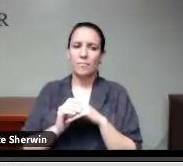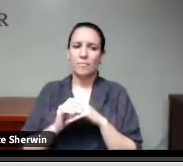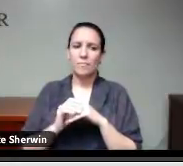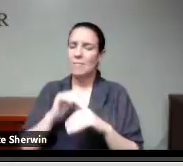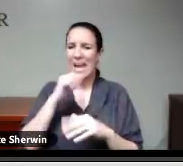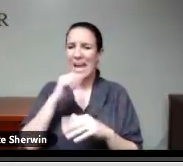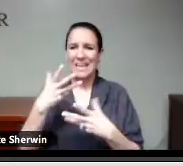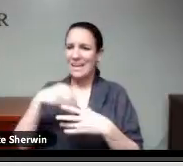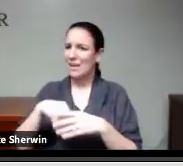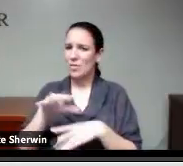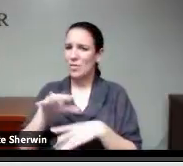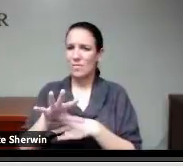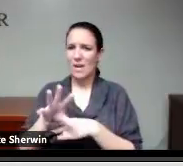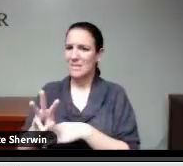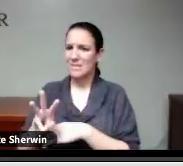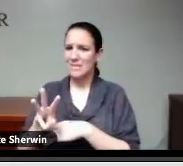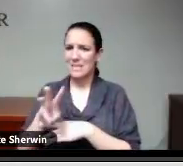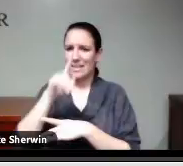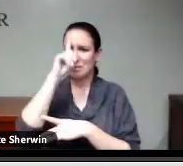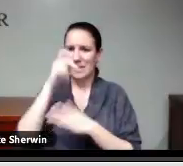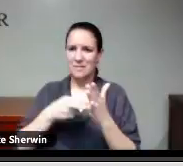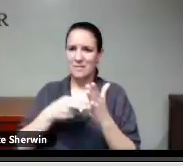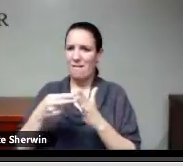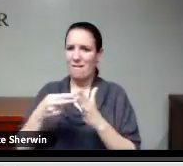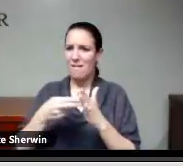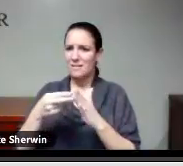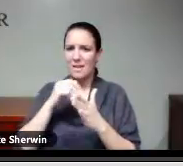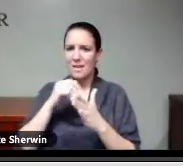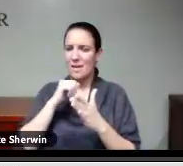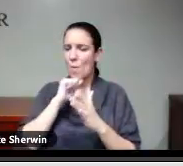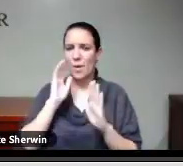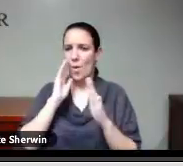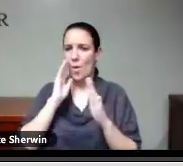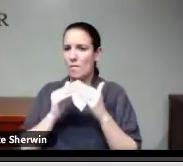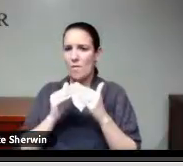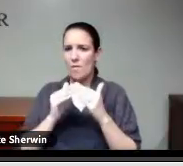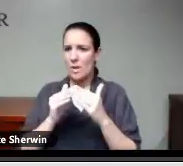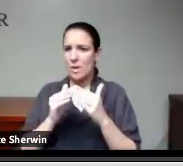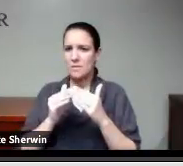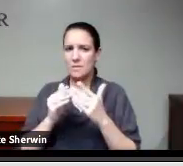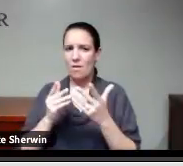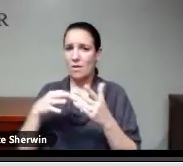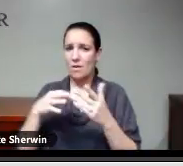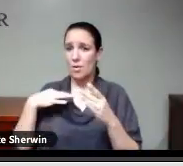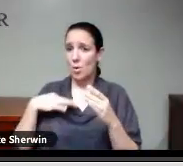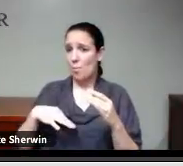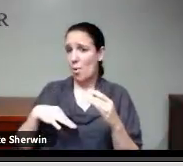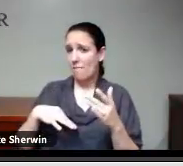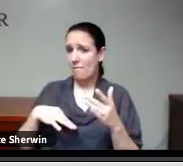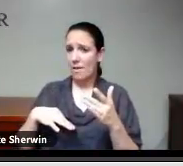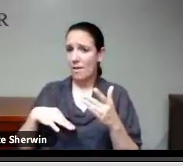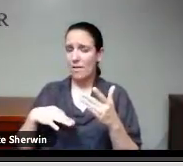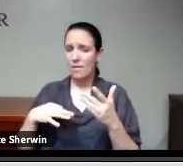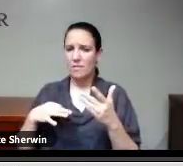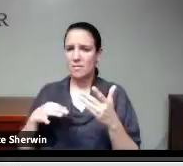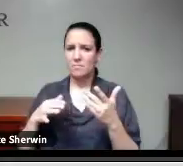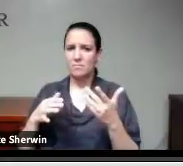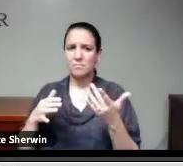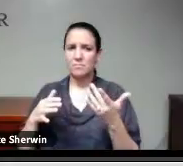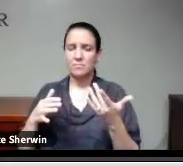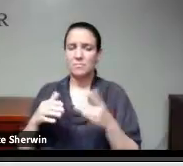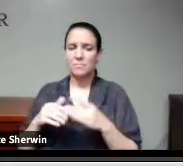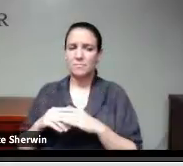bother adding those for us because we don't focus nearly as much on profit, and diversity training is